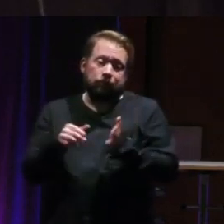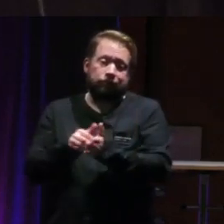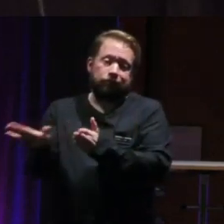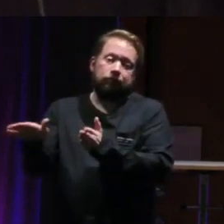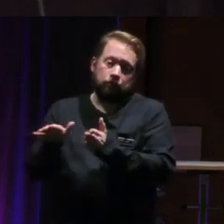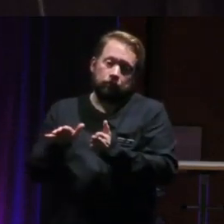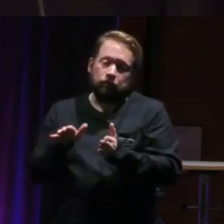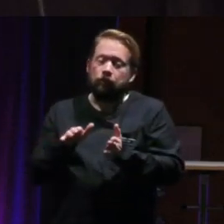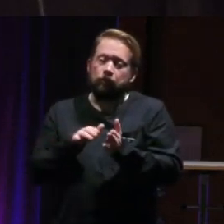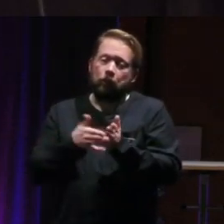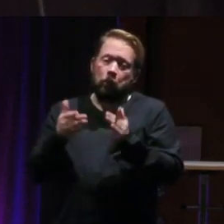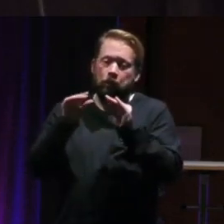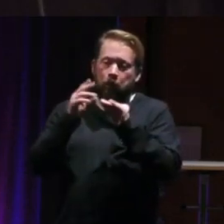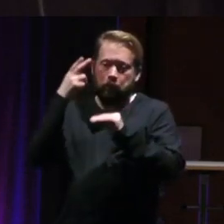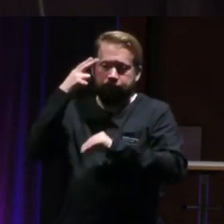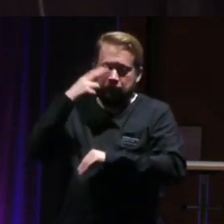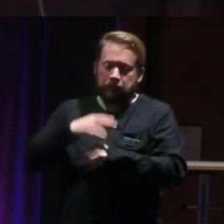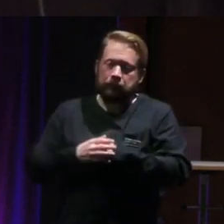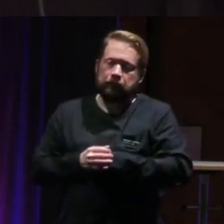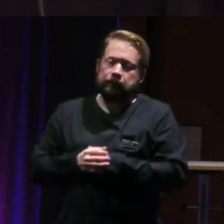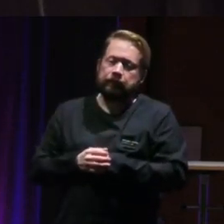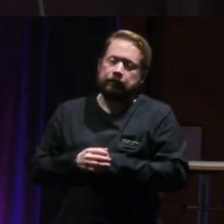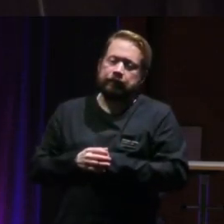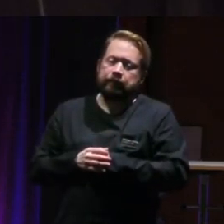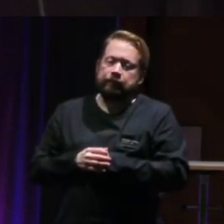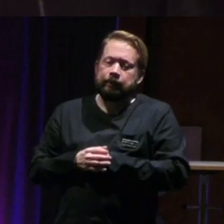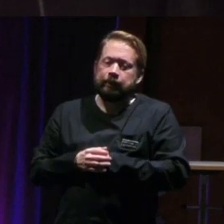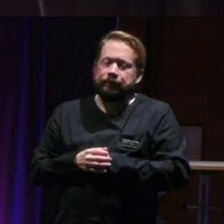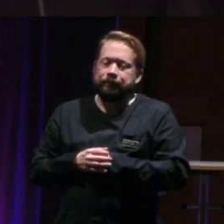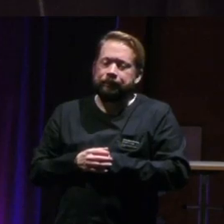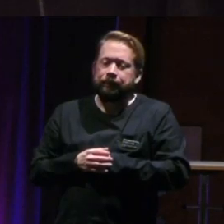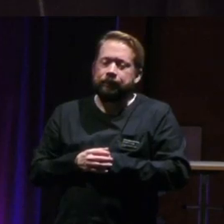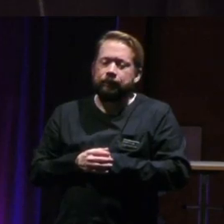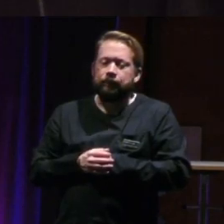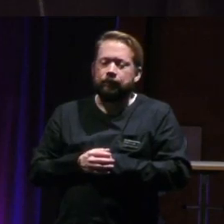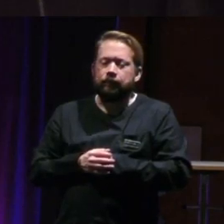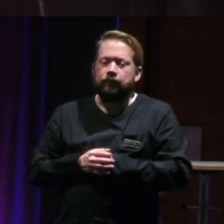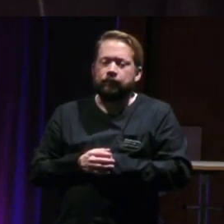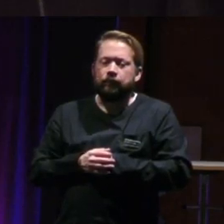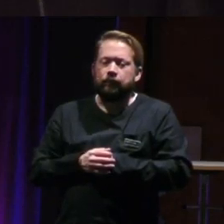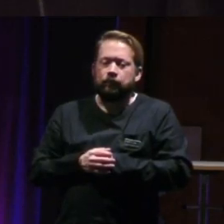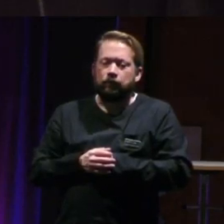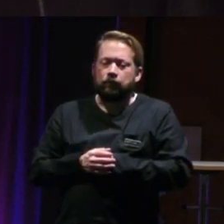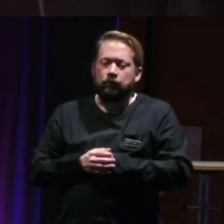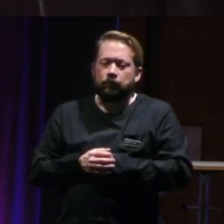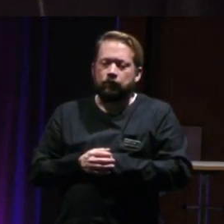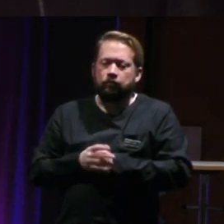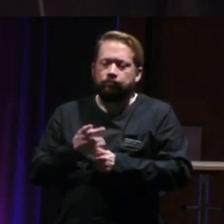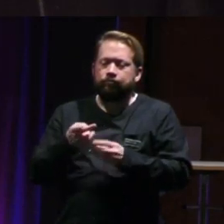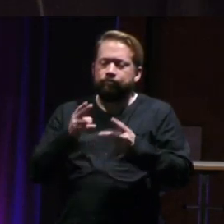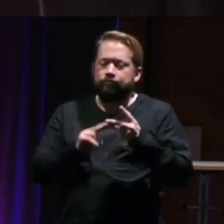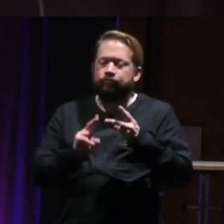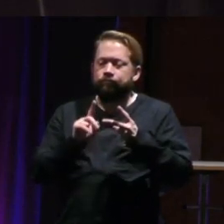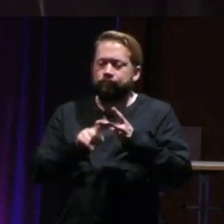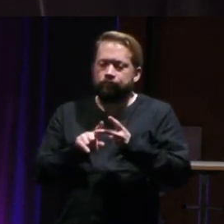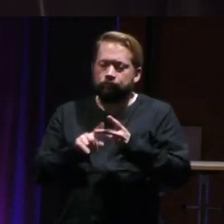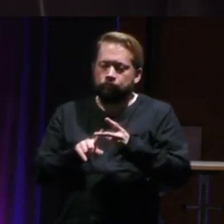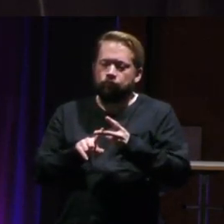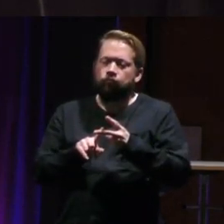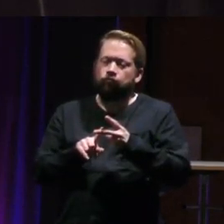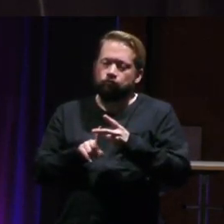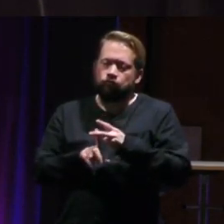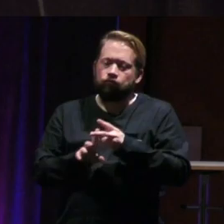Union prisons, like post-Gulag, post-Soviet Union education, and it's everywhere because we didn't overcome Soviet past. For